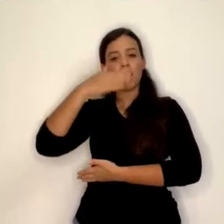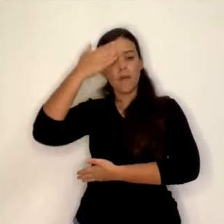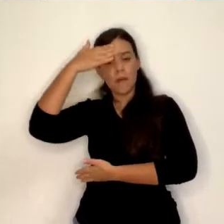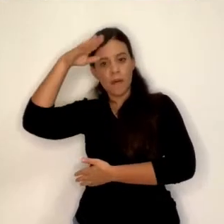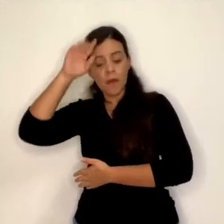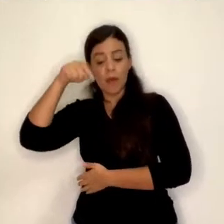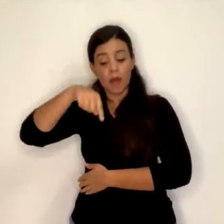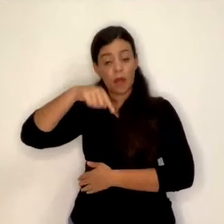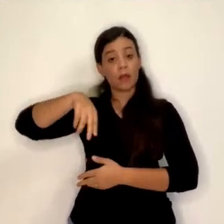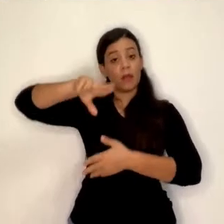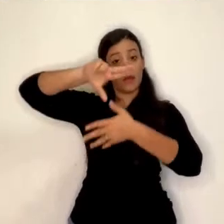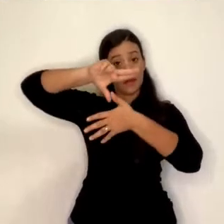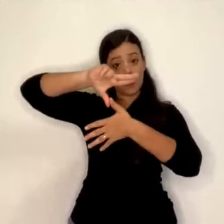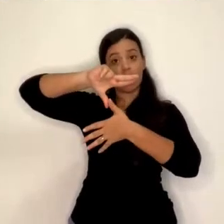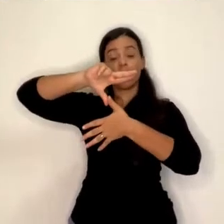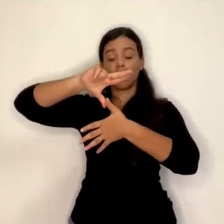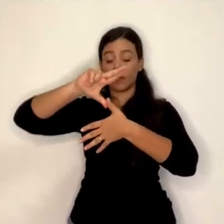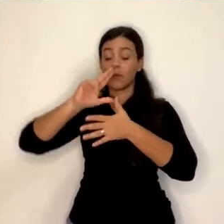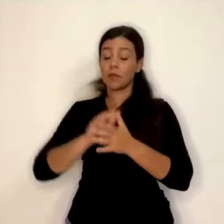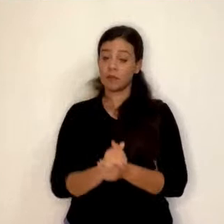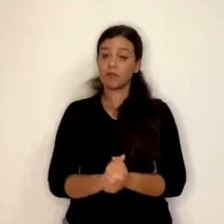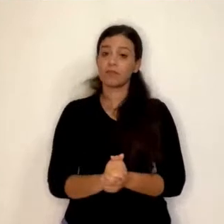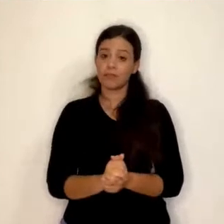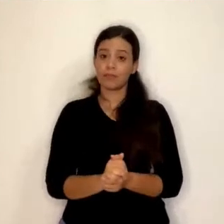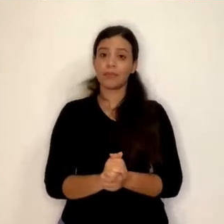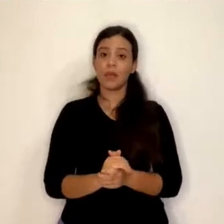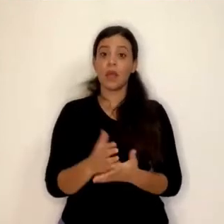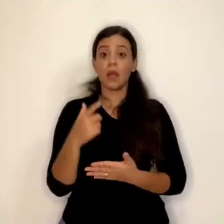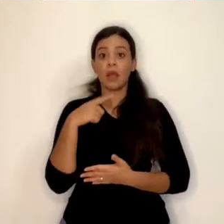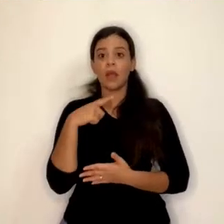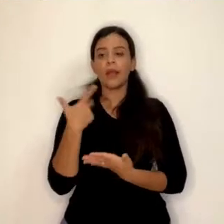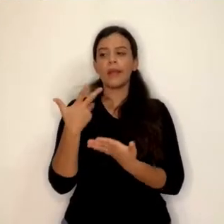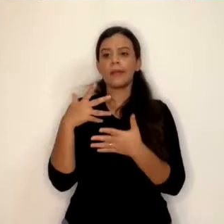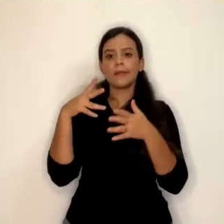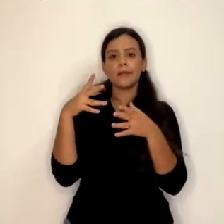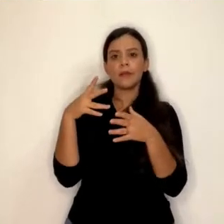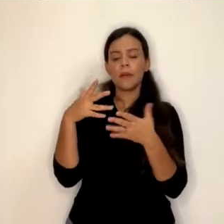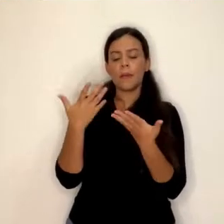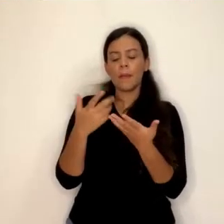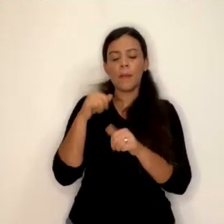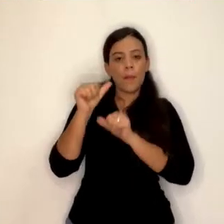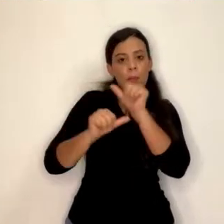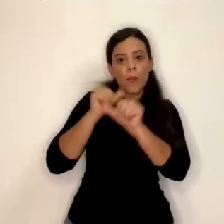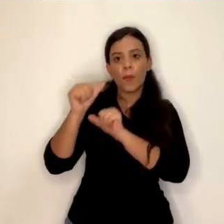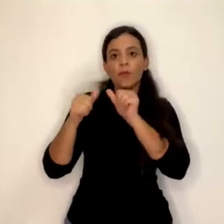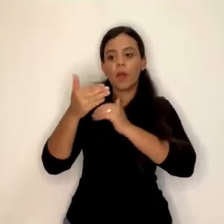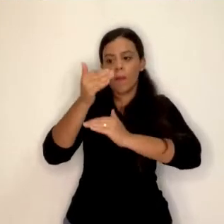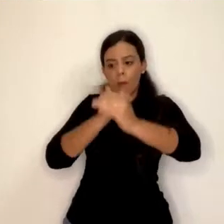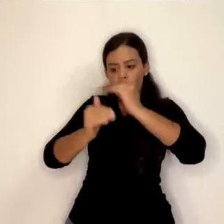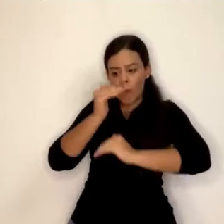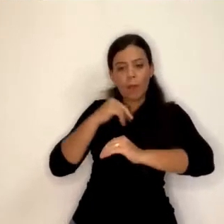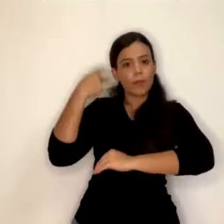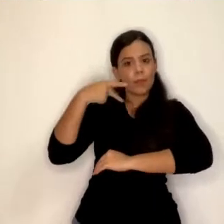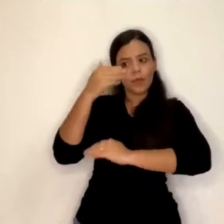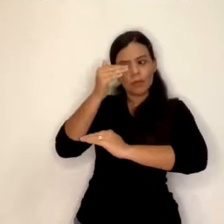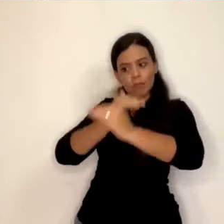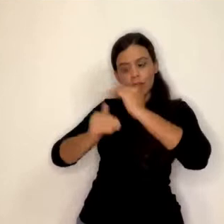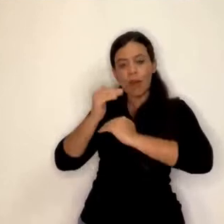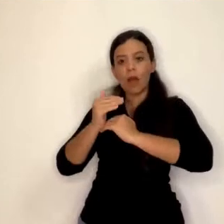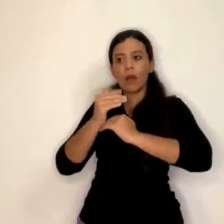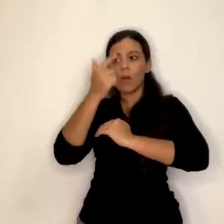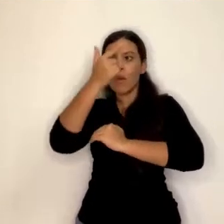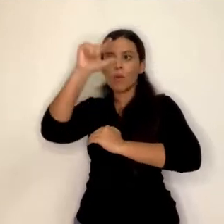in the Middle East, in Latin America, and in Brazil, that have been adopting or